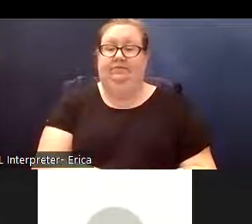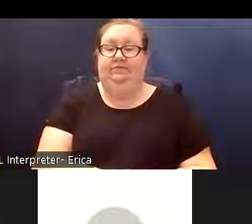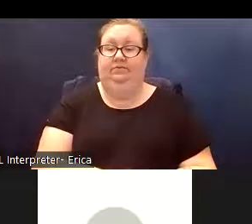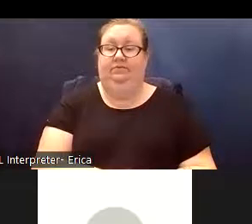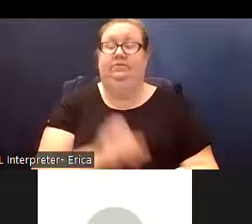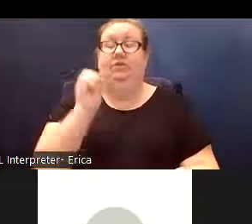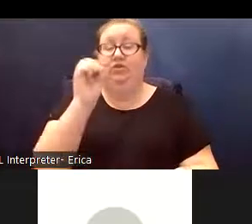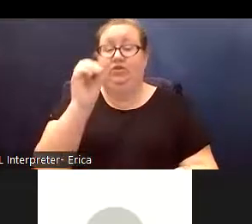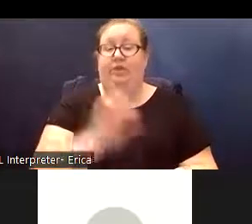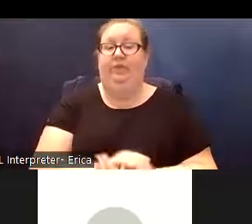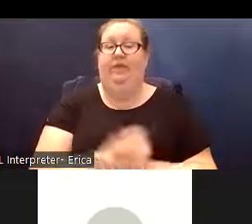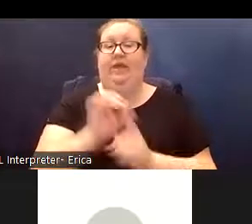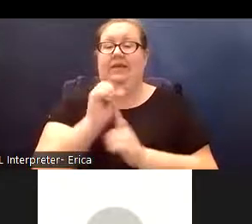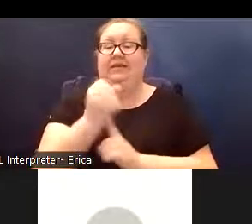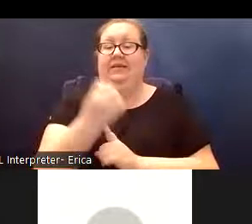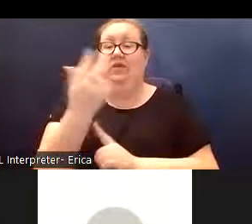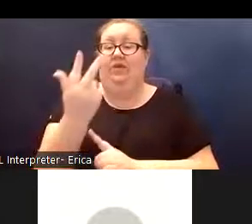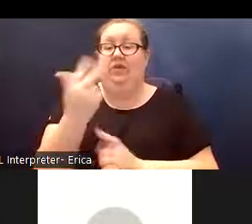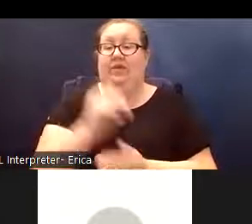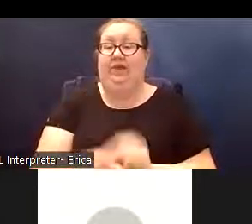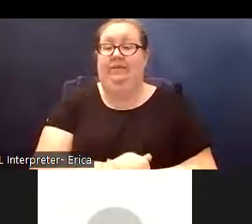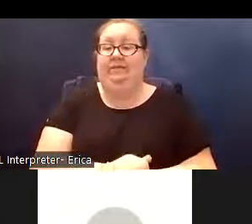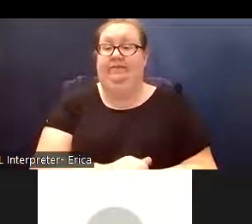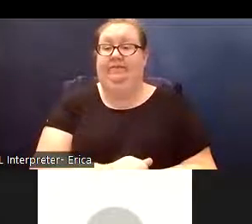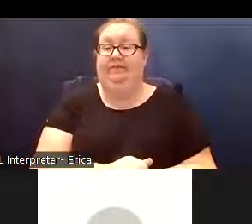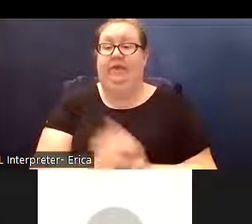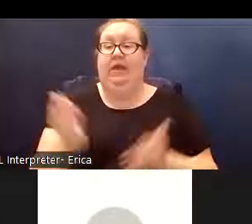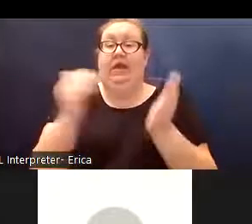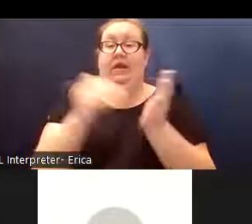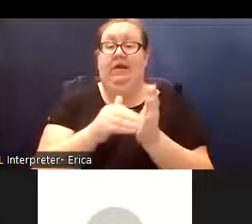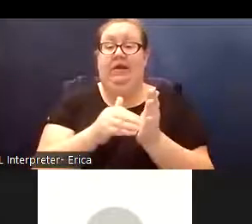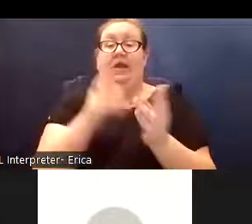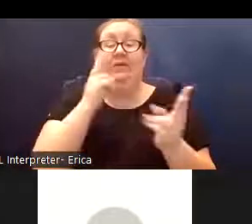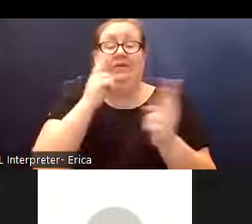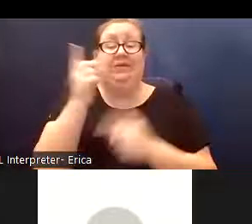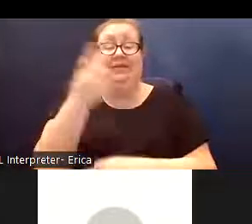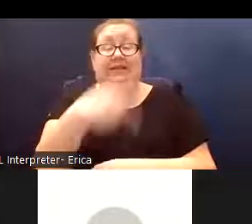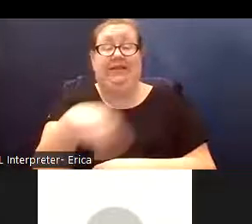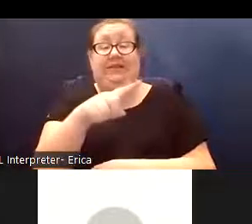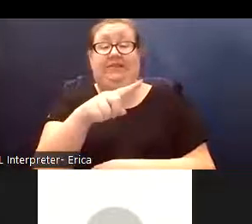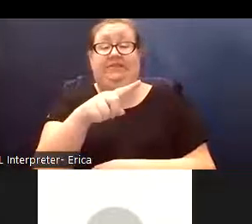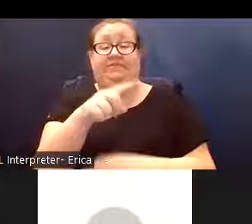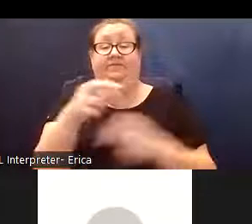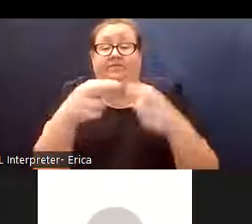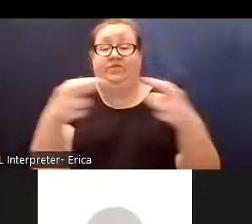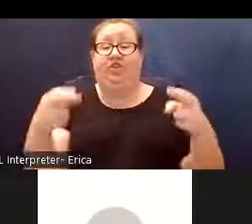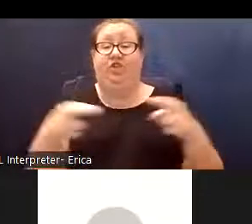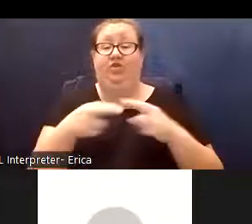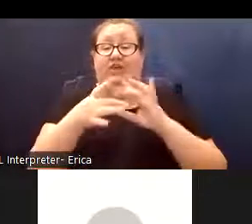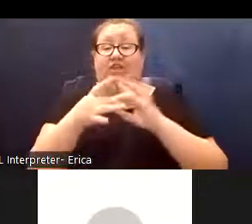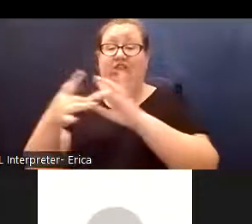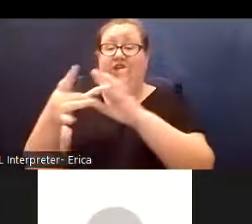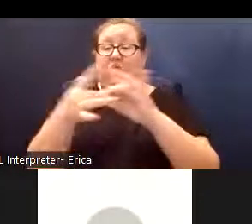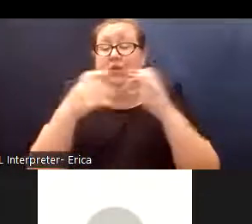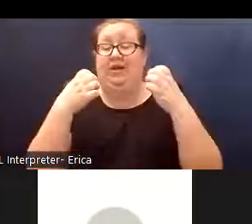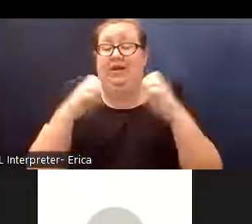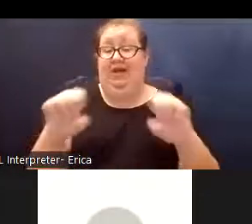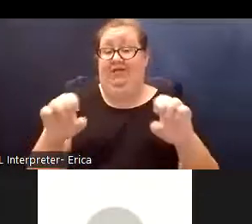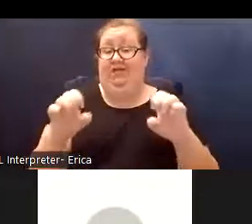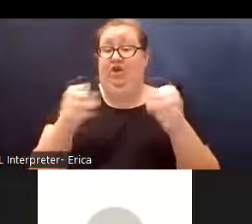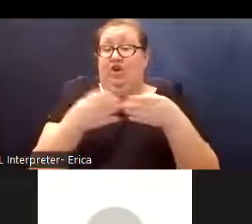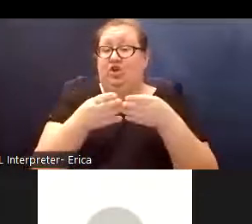So scenario 3, again, we see this as the regionally coordinated effort towards a